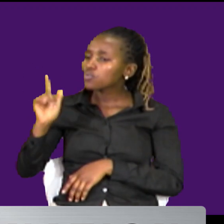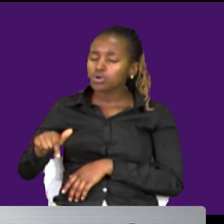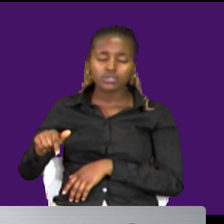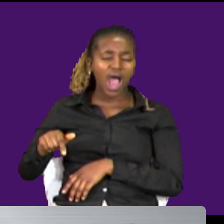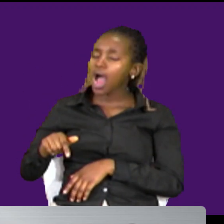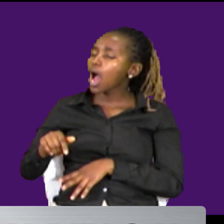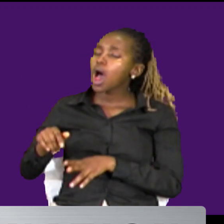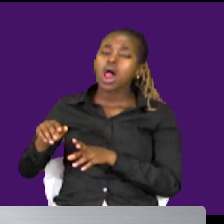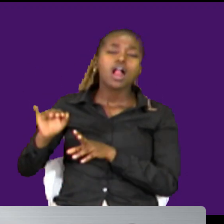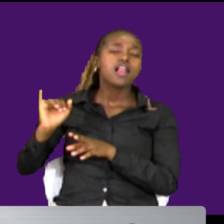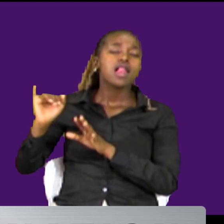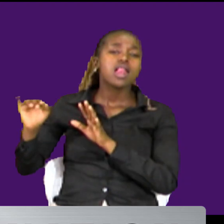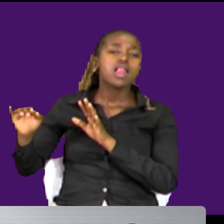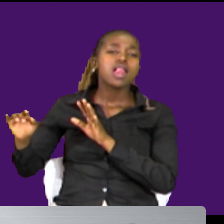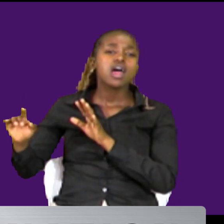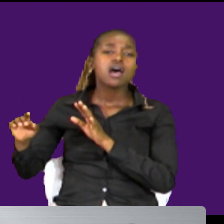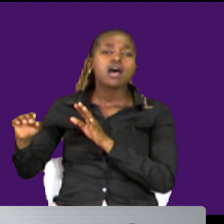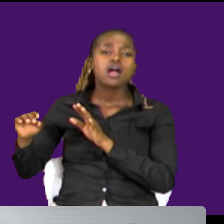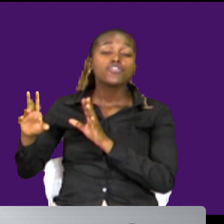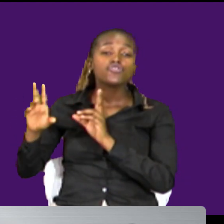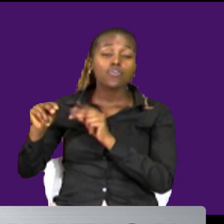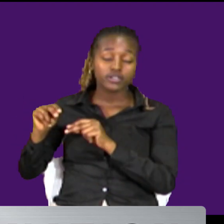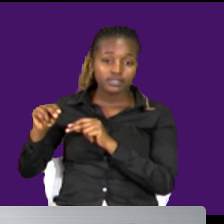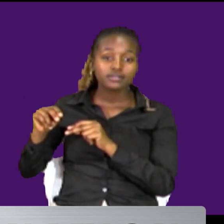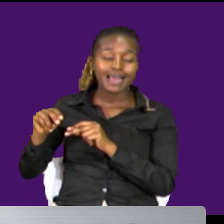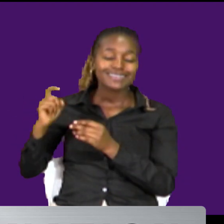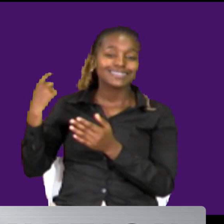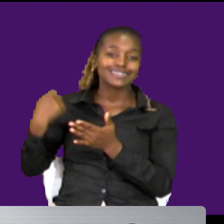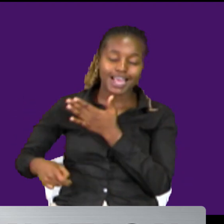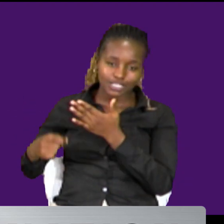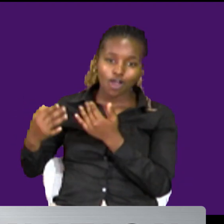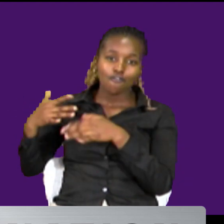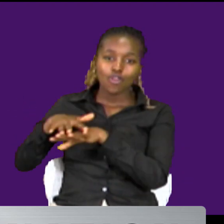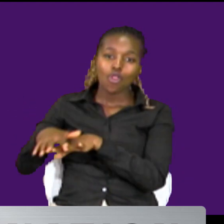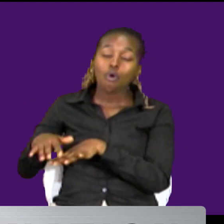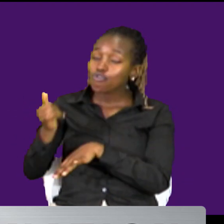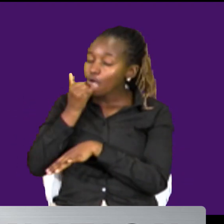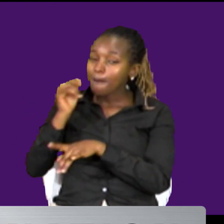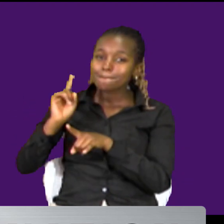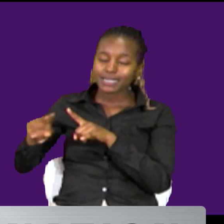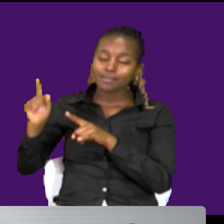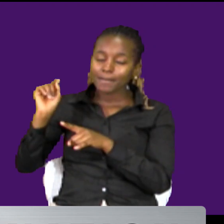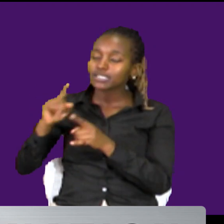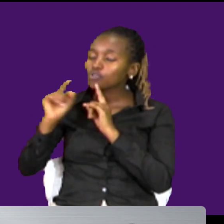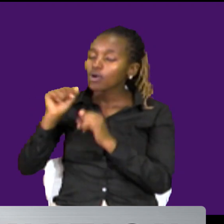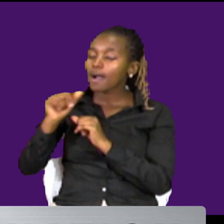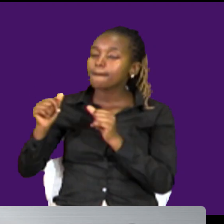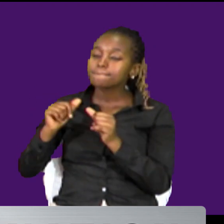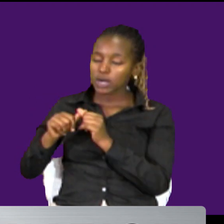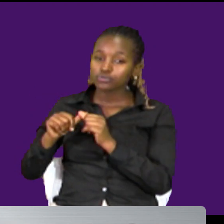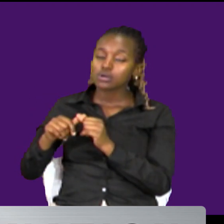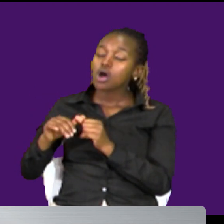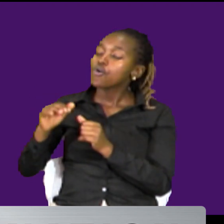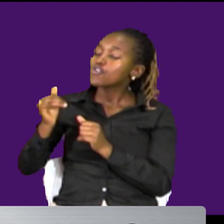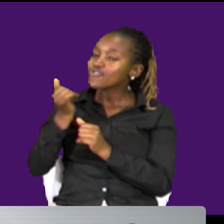it should be illicit financial flows. I apologize. Maybe sometimes I speak